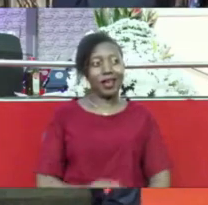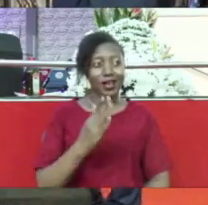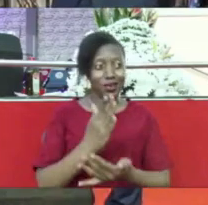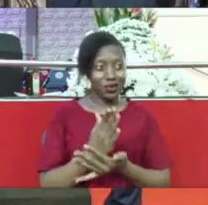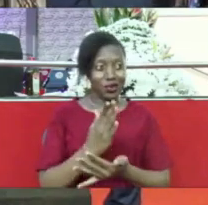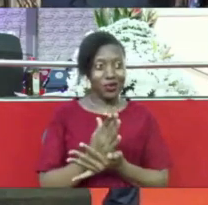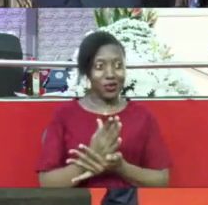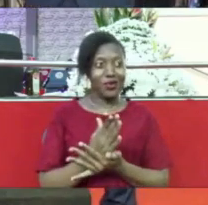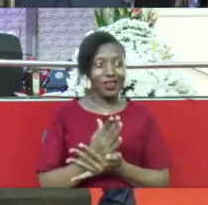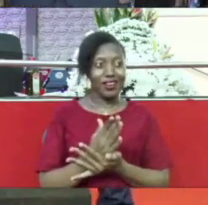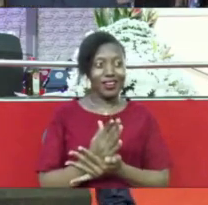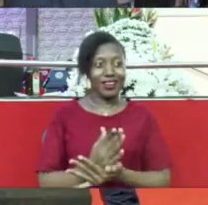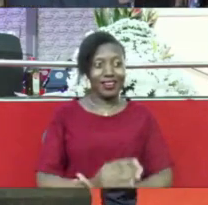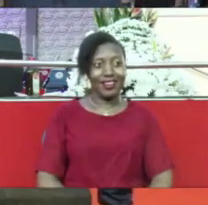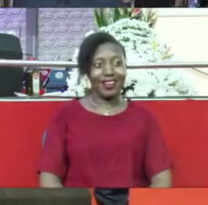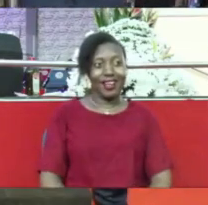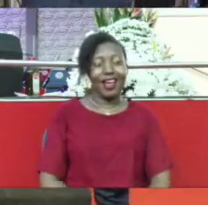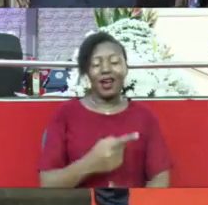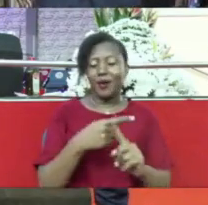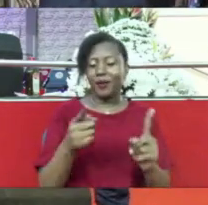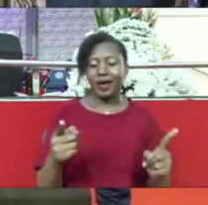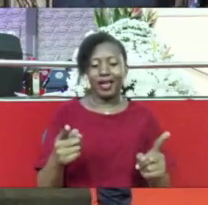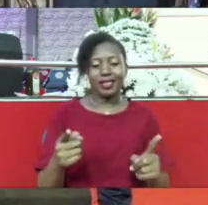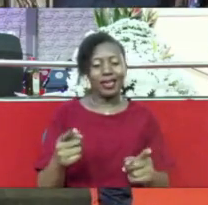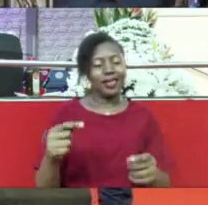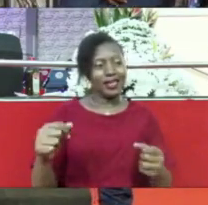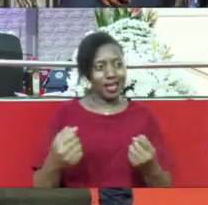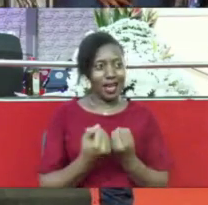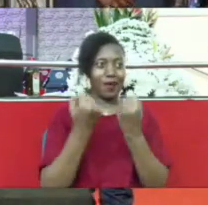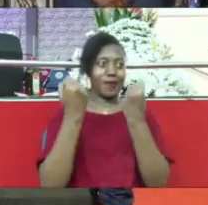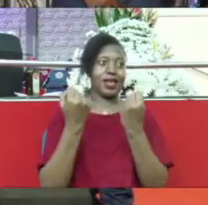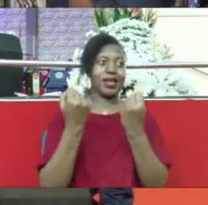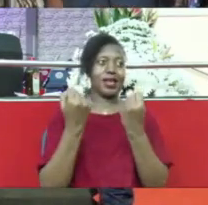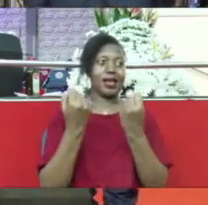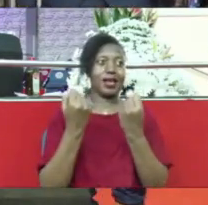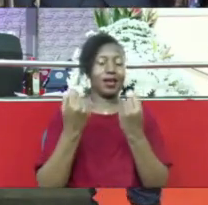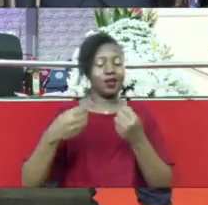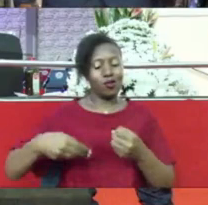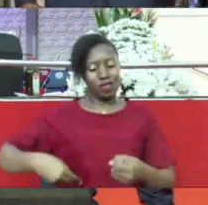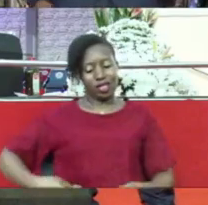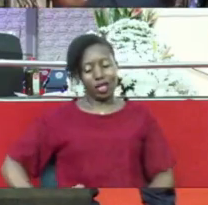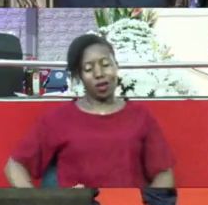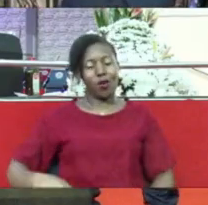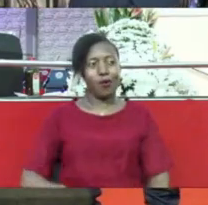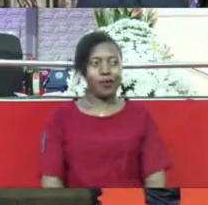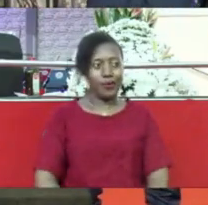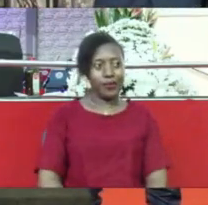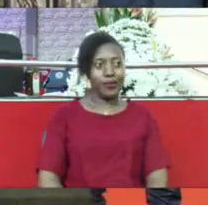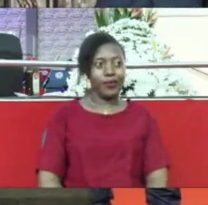jamaa atatoroka. But this happened. Lakini hili tendeka. With Jacob. Na Yakobo.